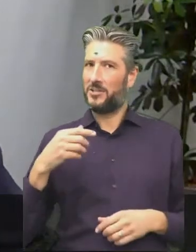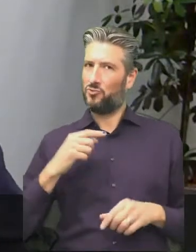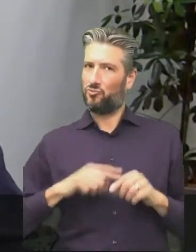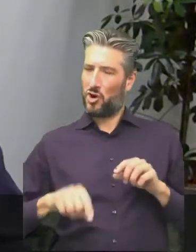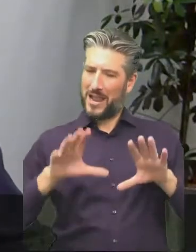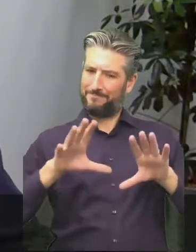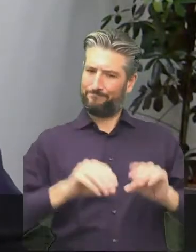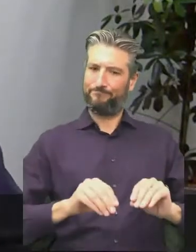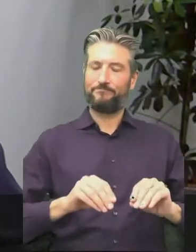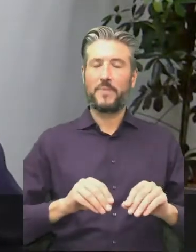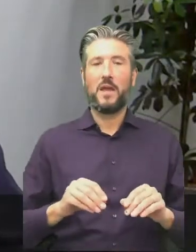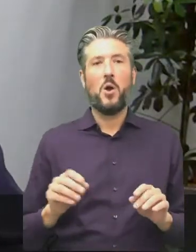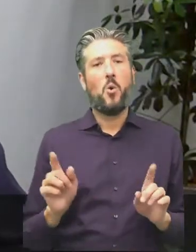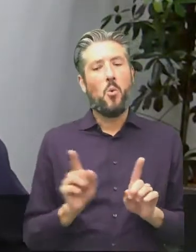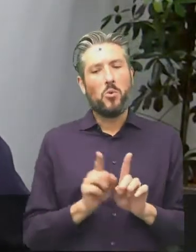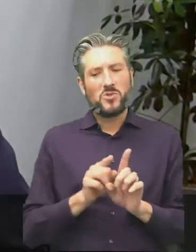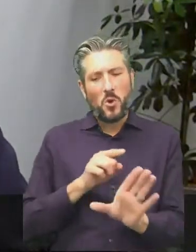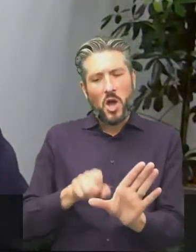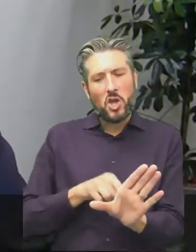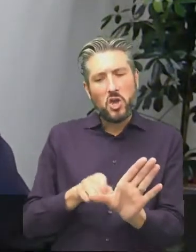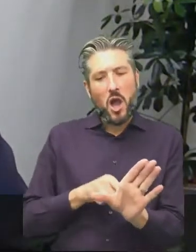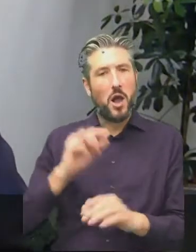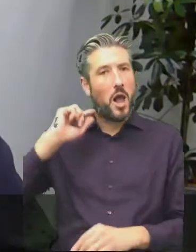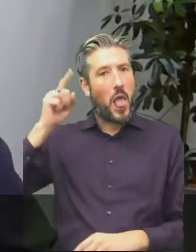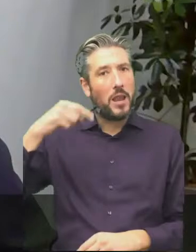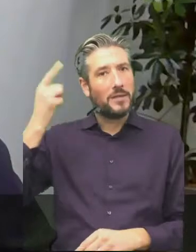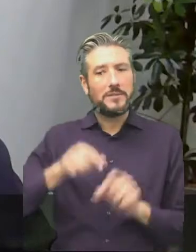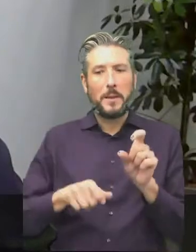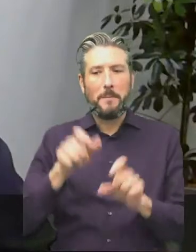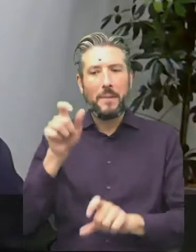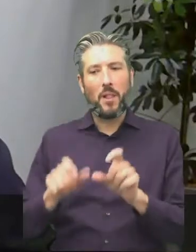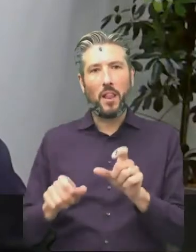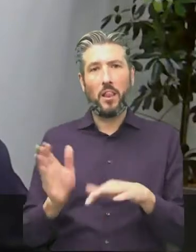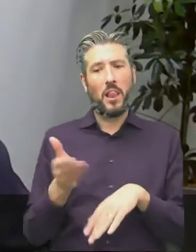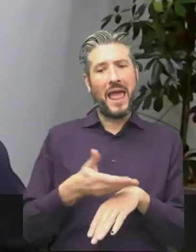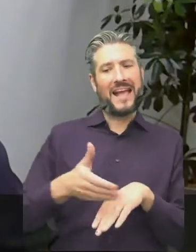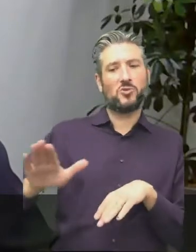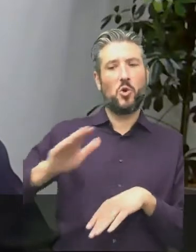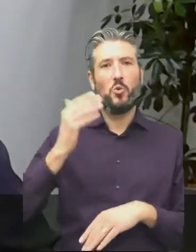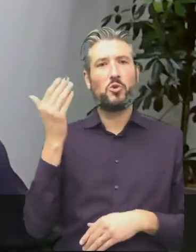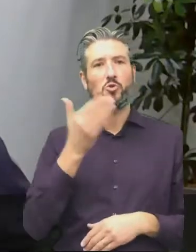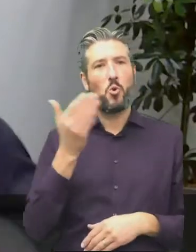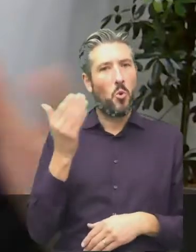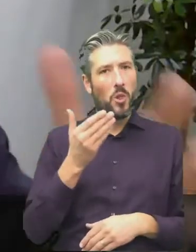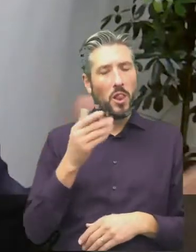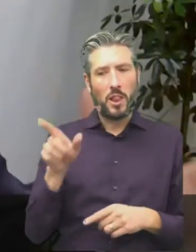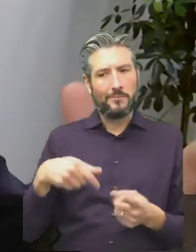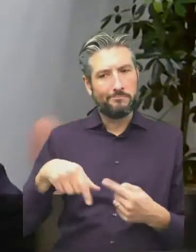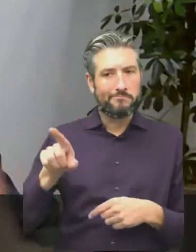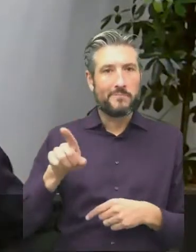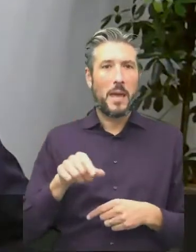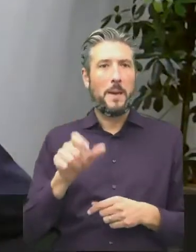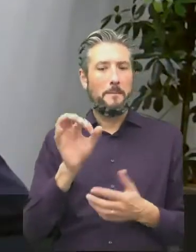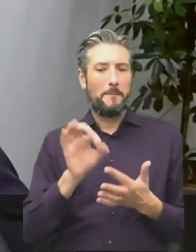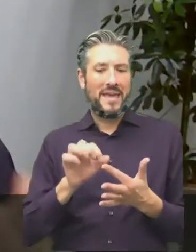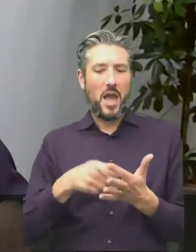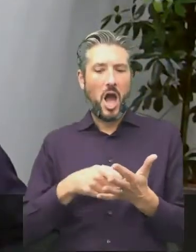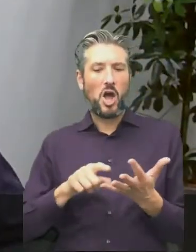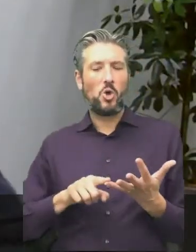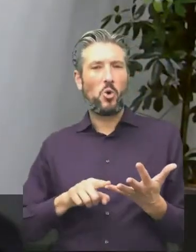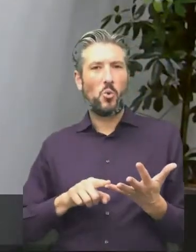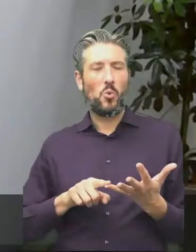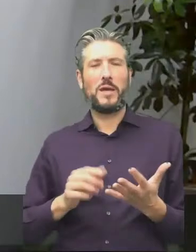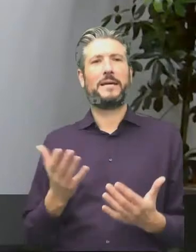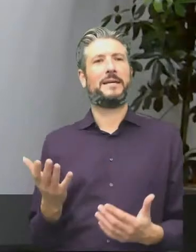Londoners excluded from mainstream education and diverted to pupil referral units, which end up being